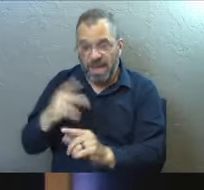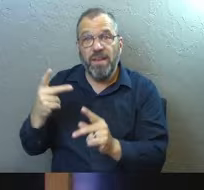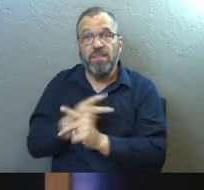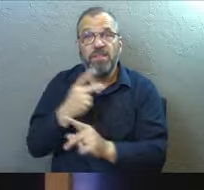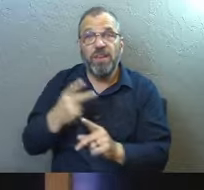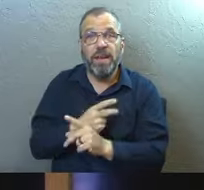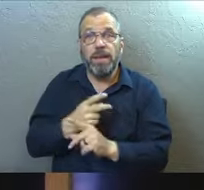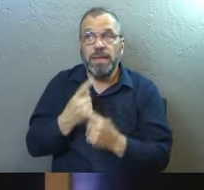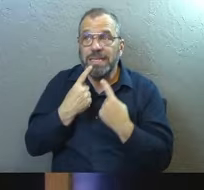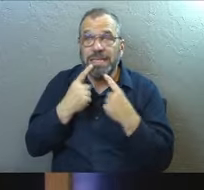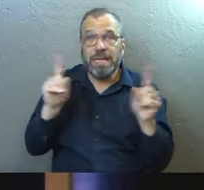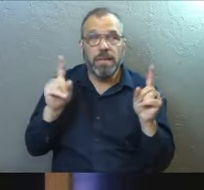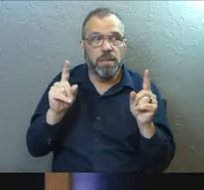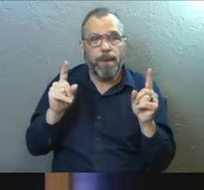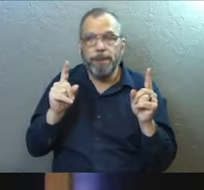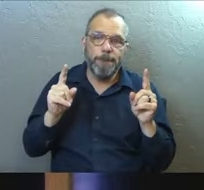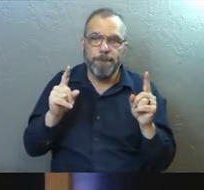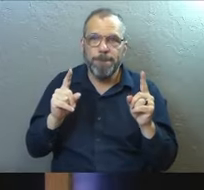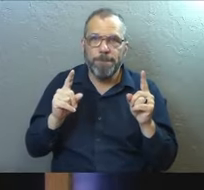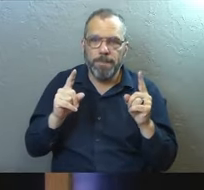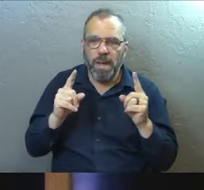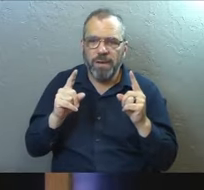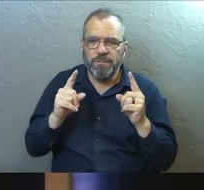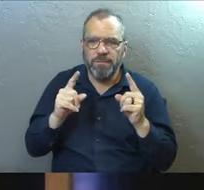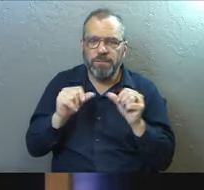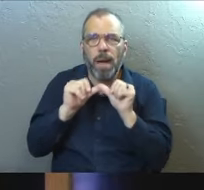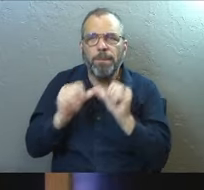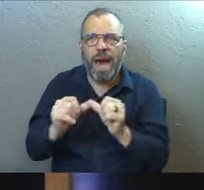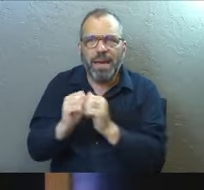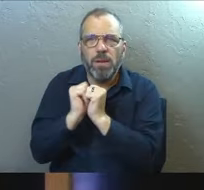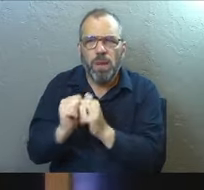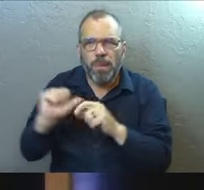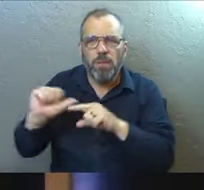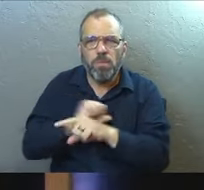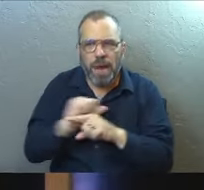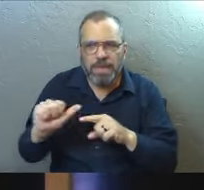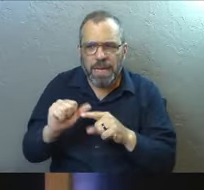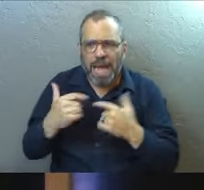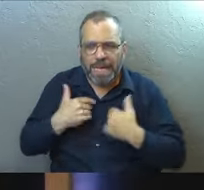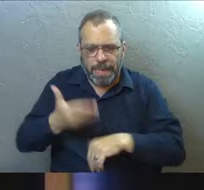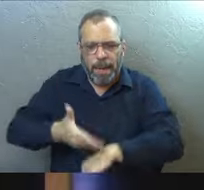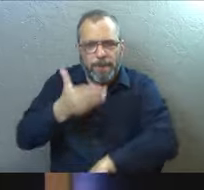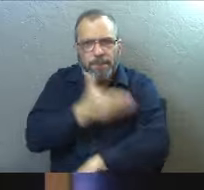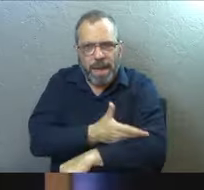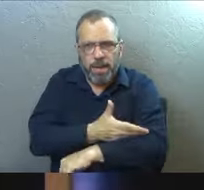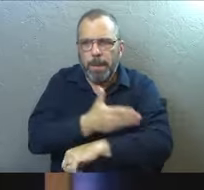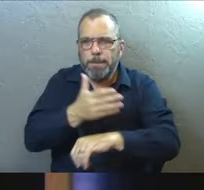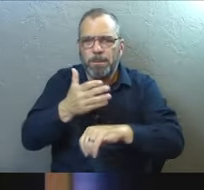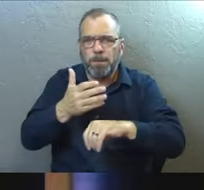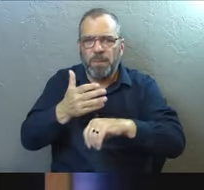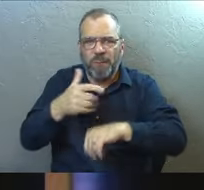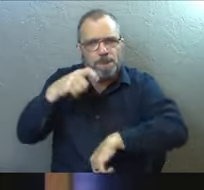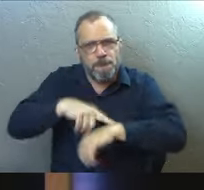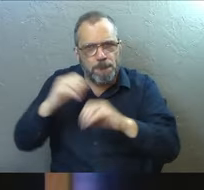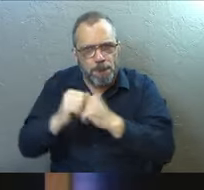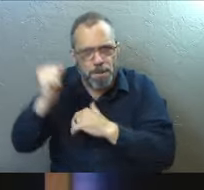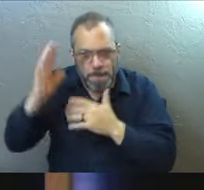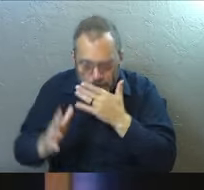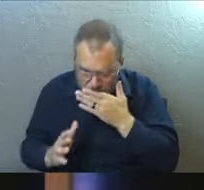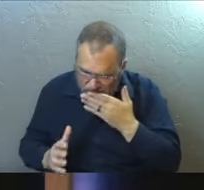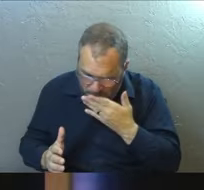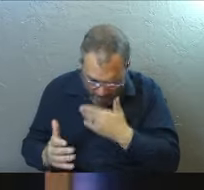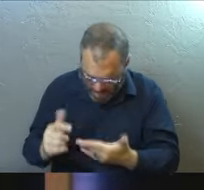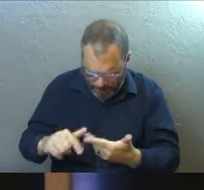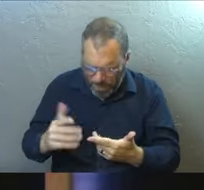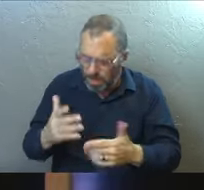figured out the secret of abiding and remaining and practicing and getting better at spending time with God. And so he